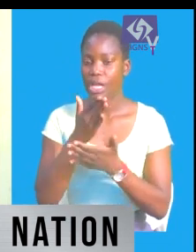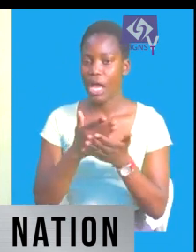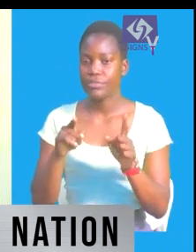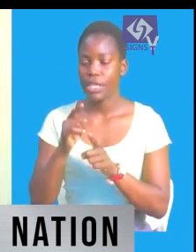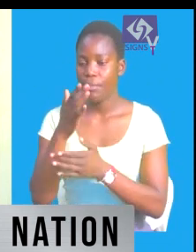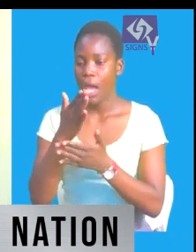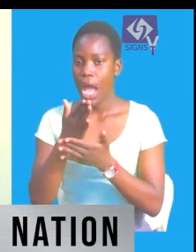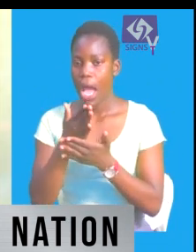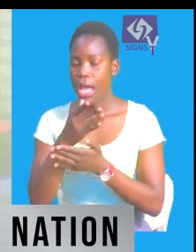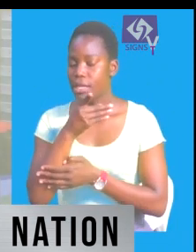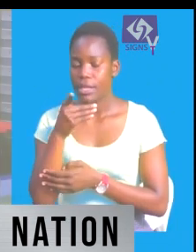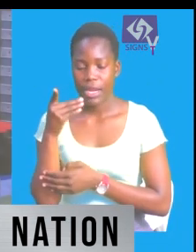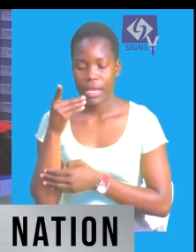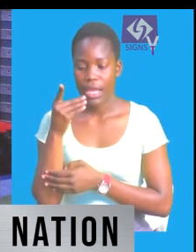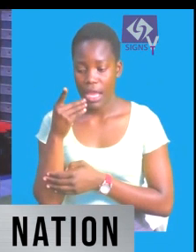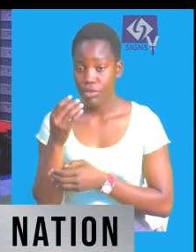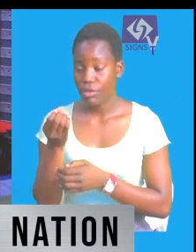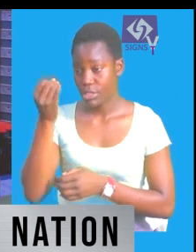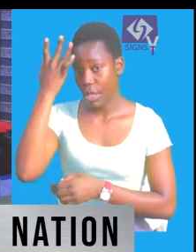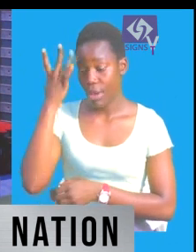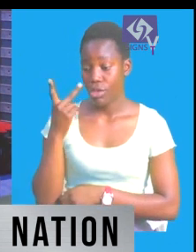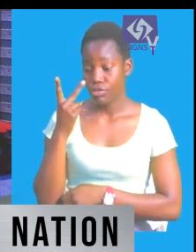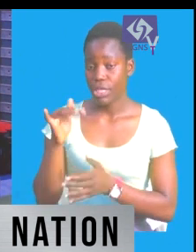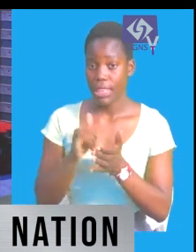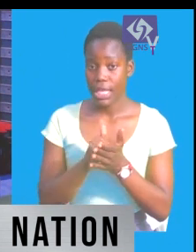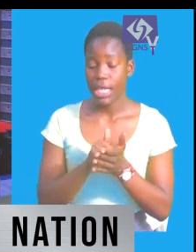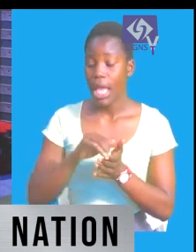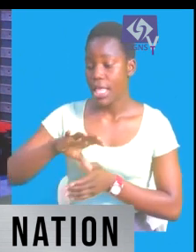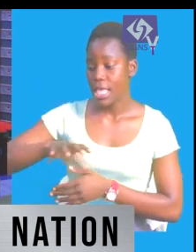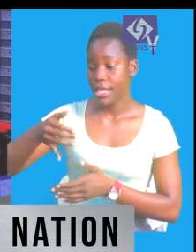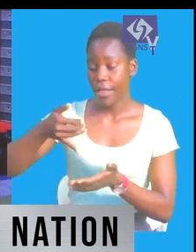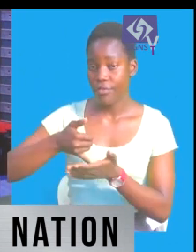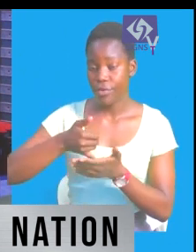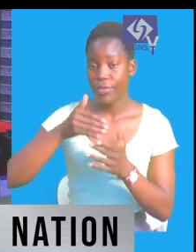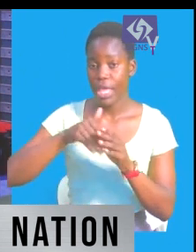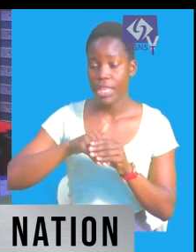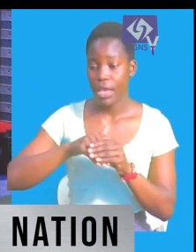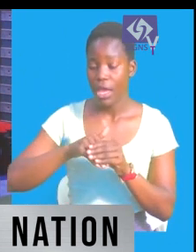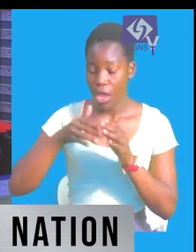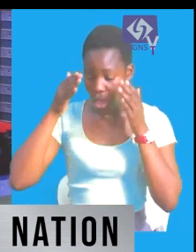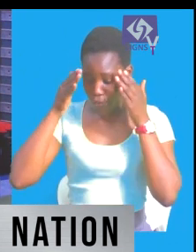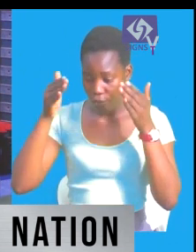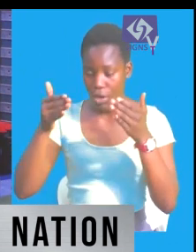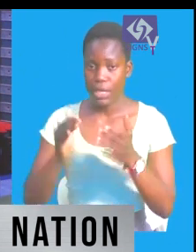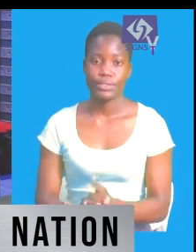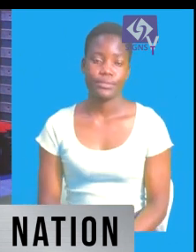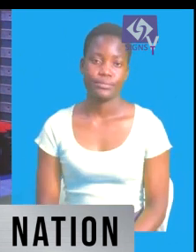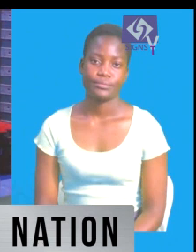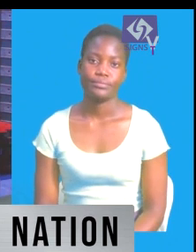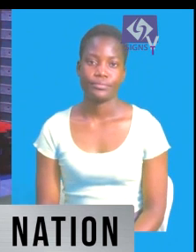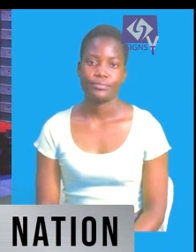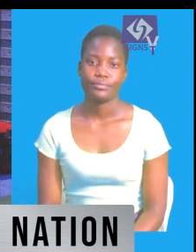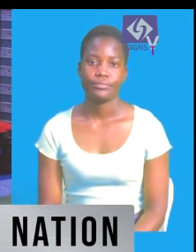I was surprised to find that Nyeri was one of the counties that was being focused on. Yes.